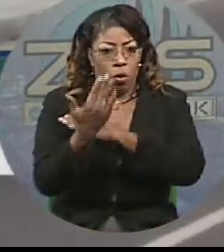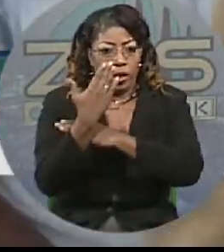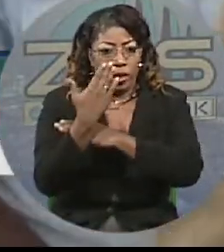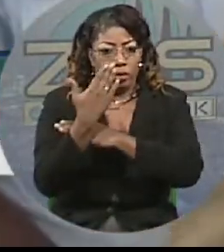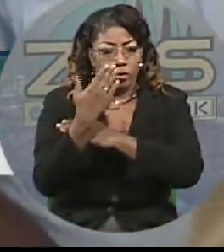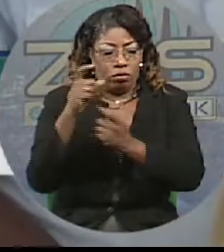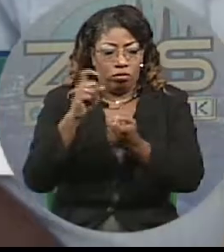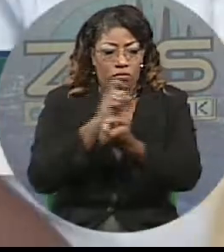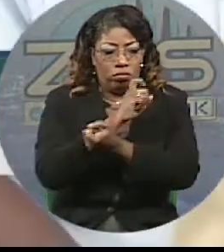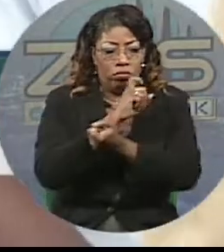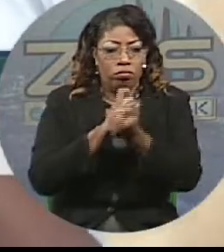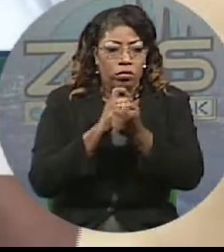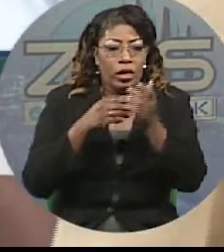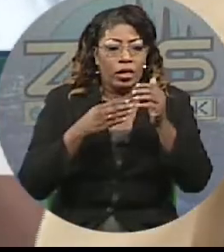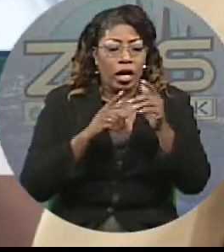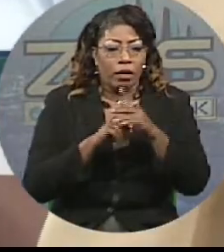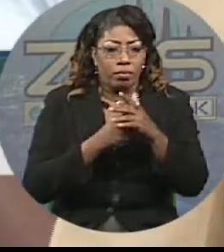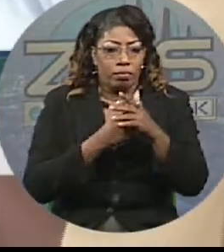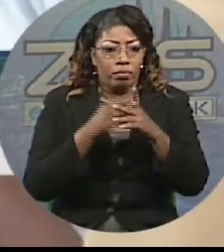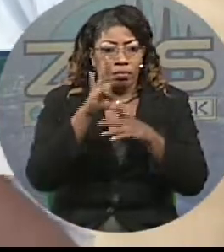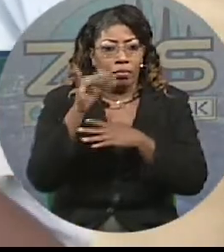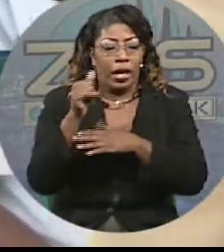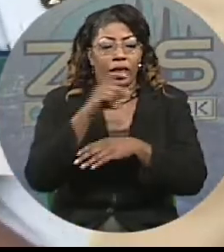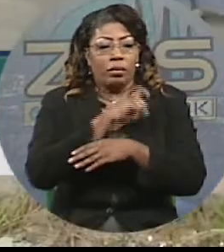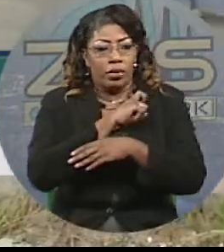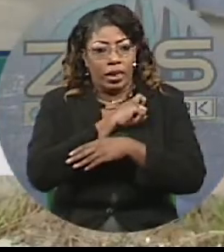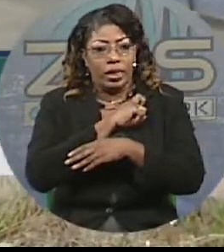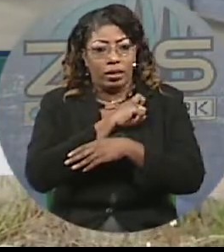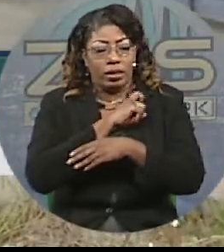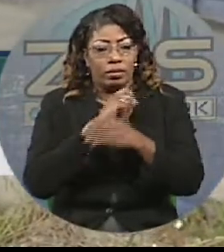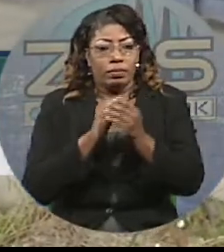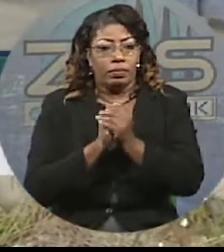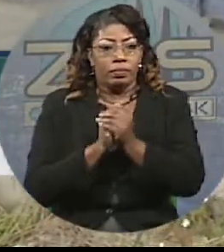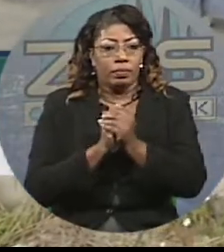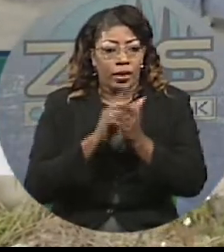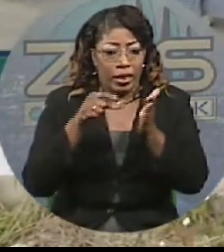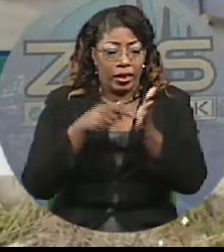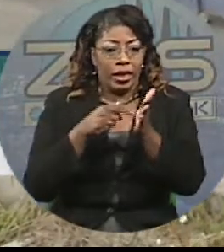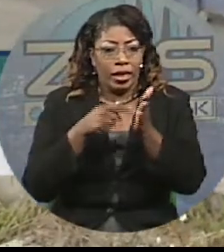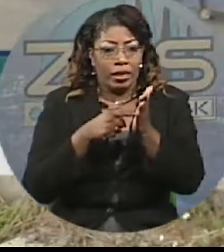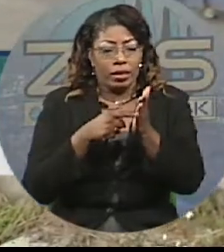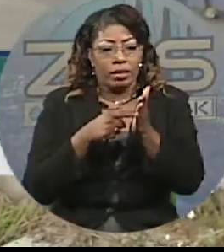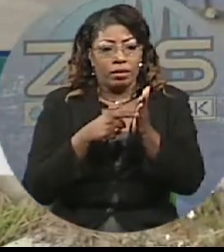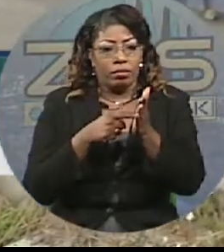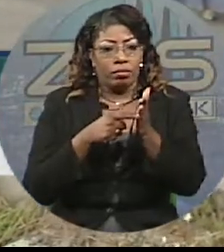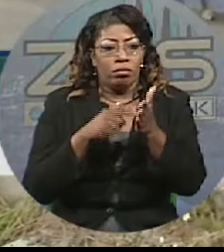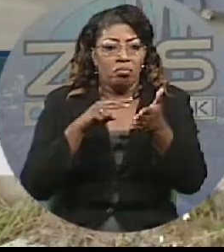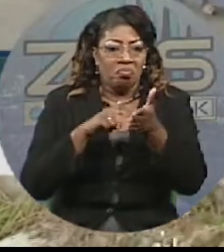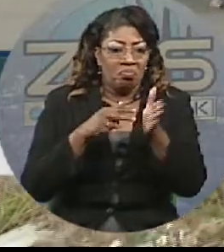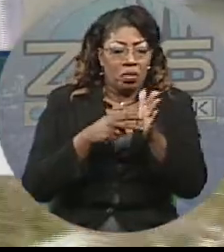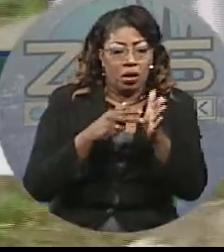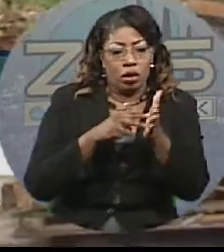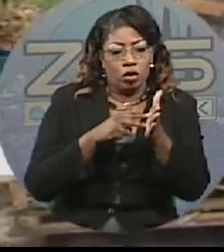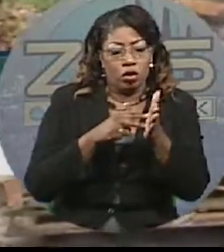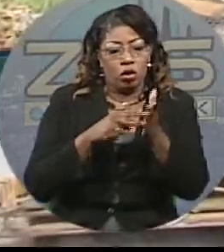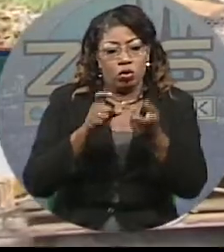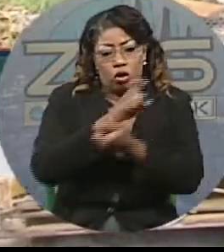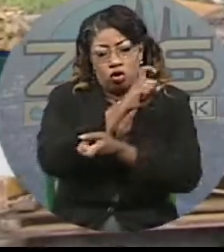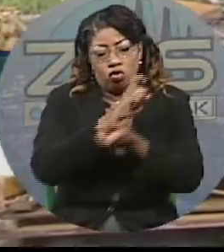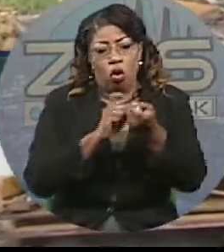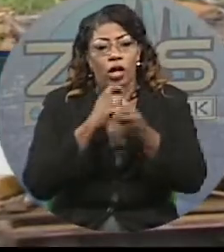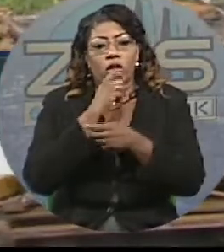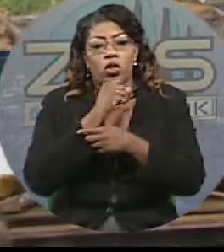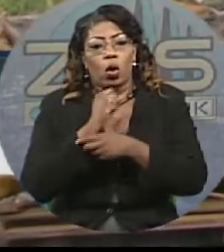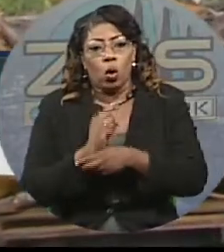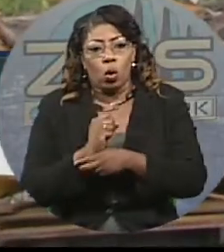Demolition, led by the police, continued here in New Providence. The initiative involves tearing down abandoned buildings considered to be